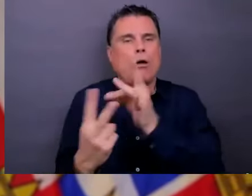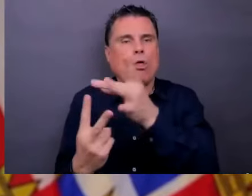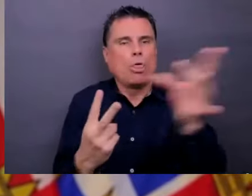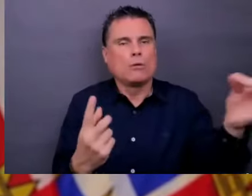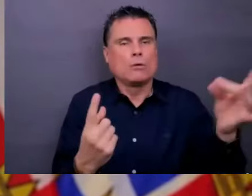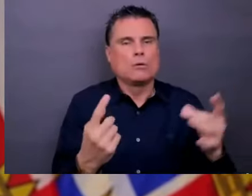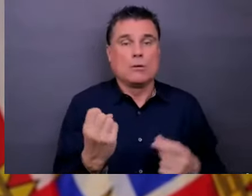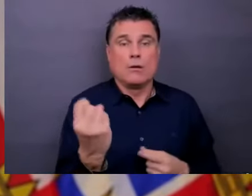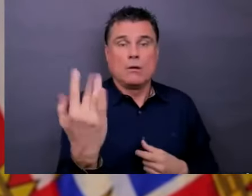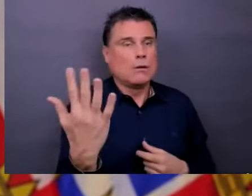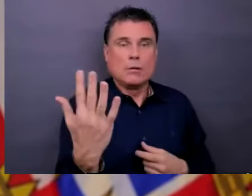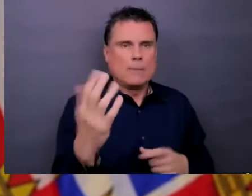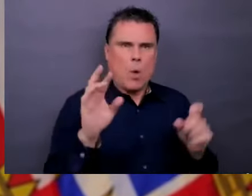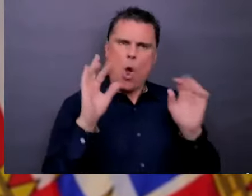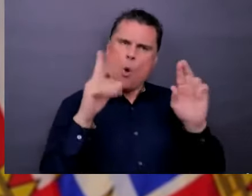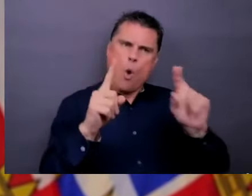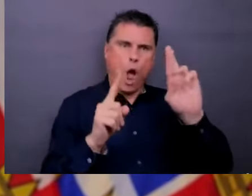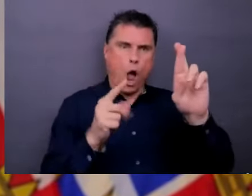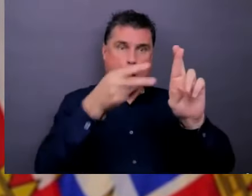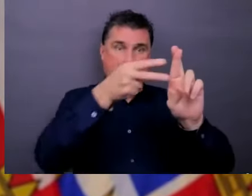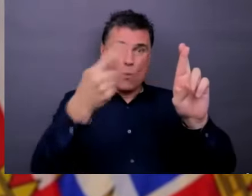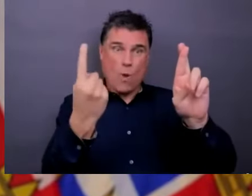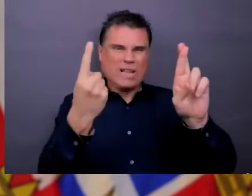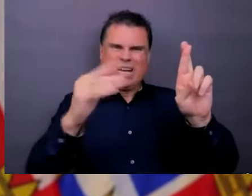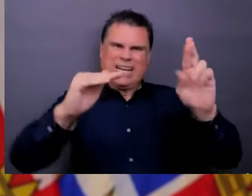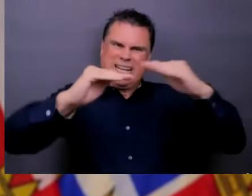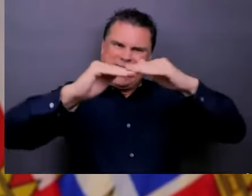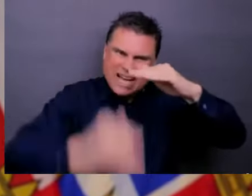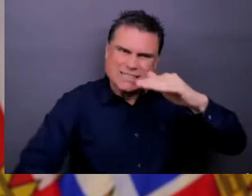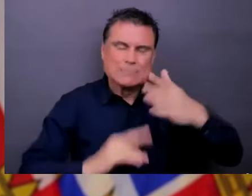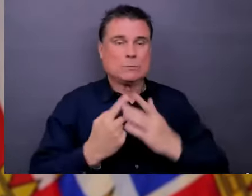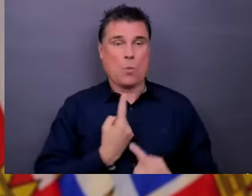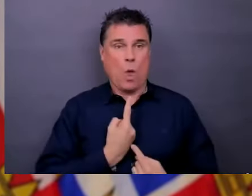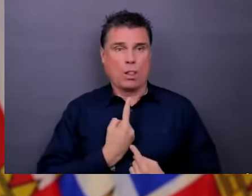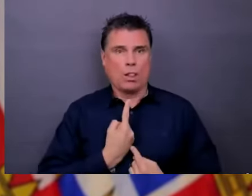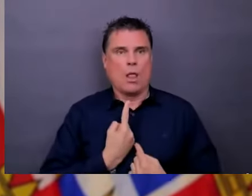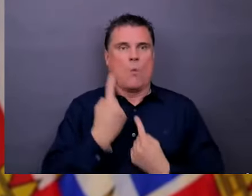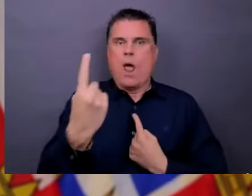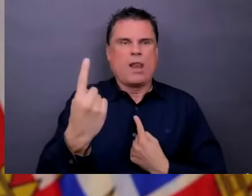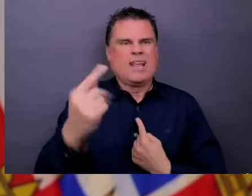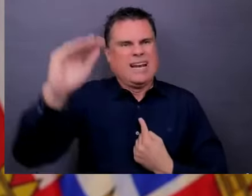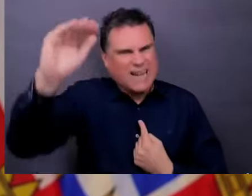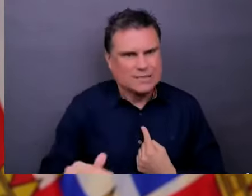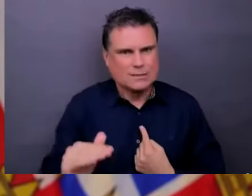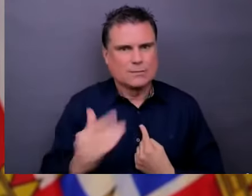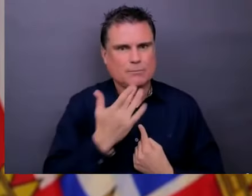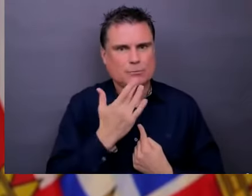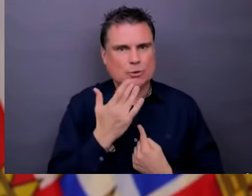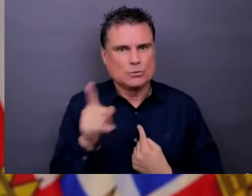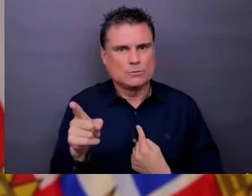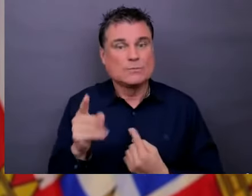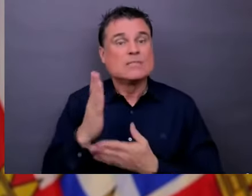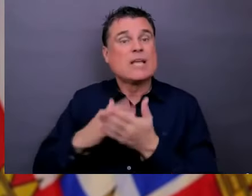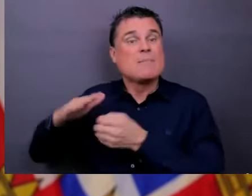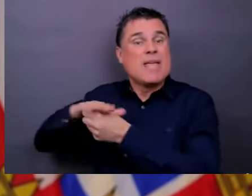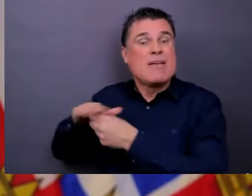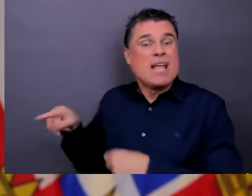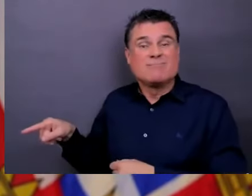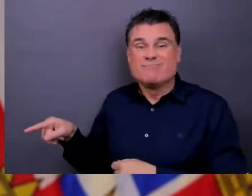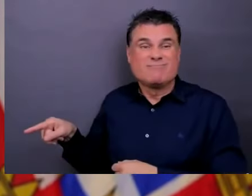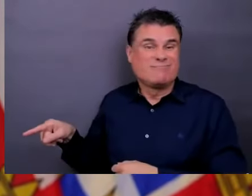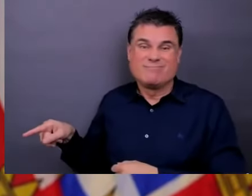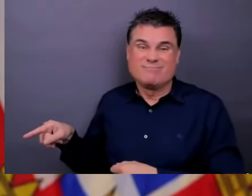And in the last week, we started to see this rise above one in some regions of the province, particularly in the Fraser Health